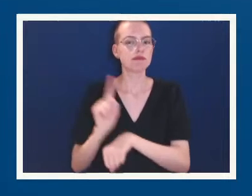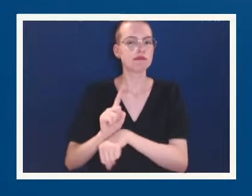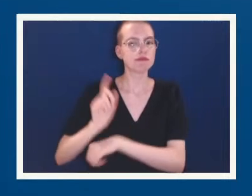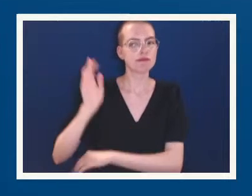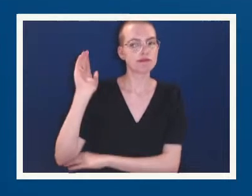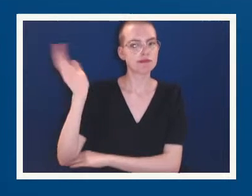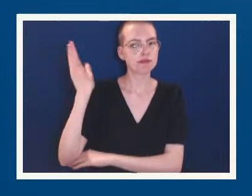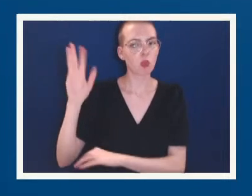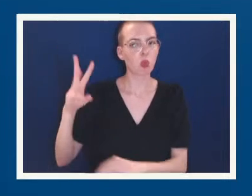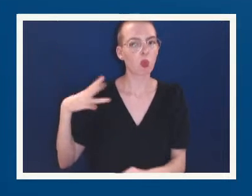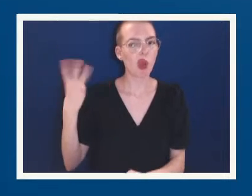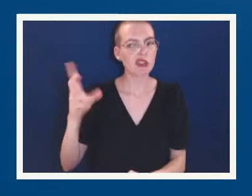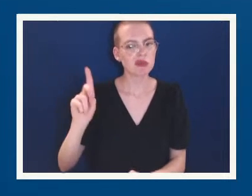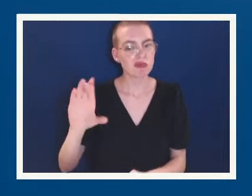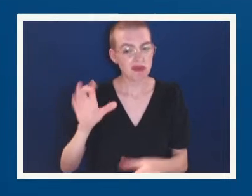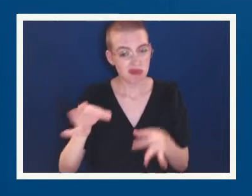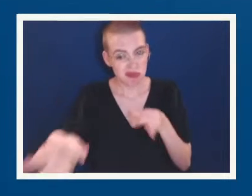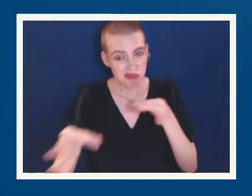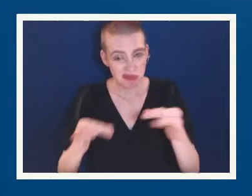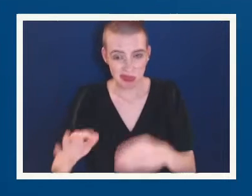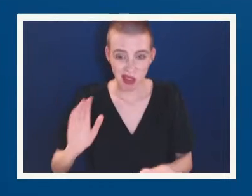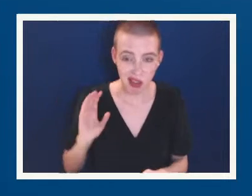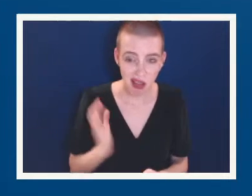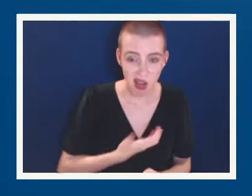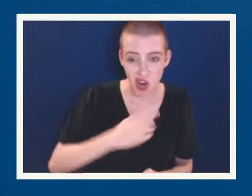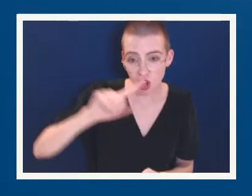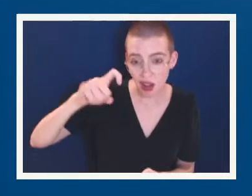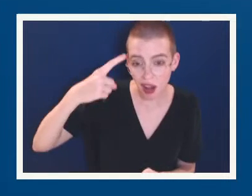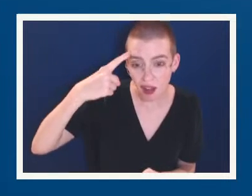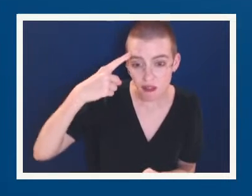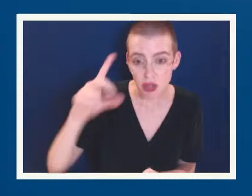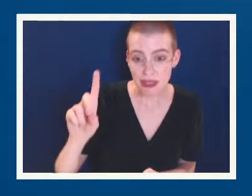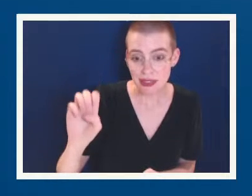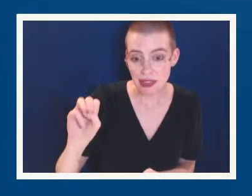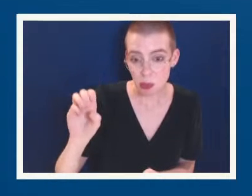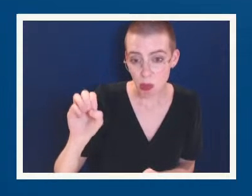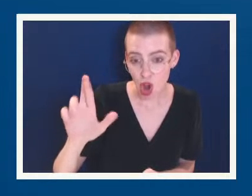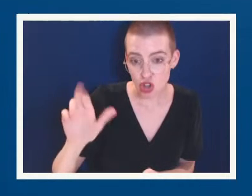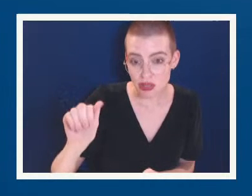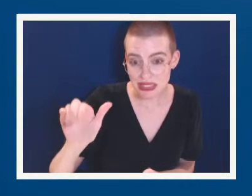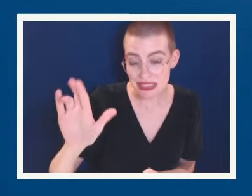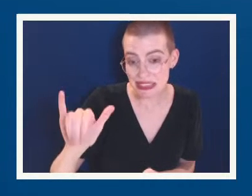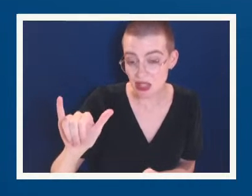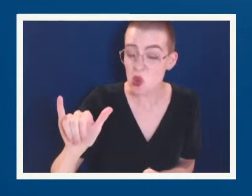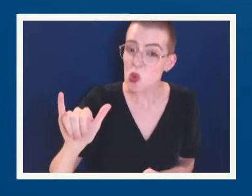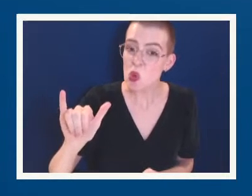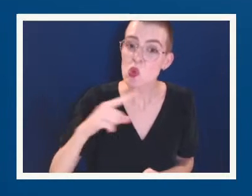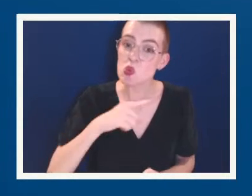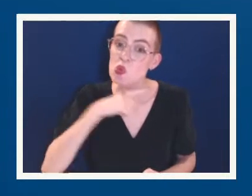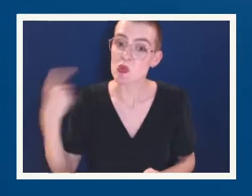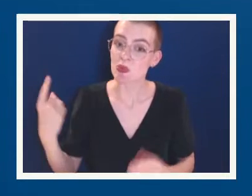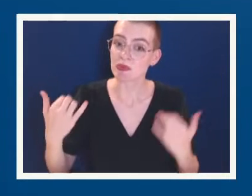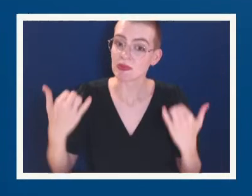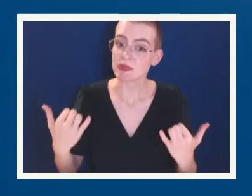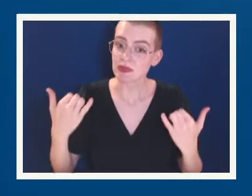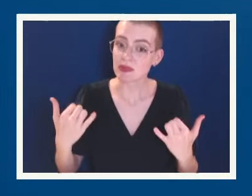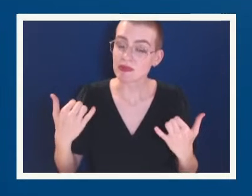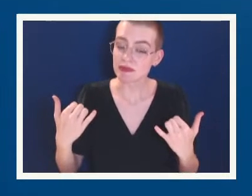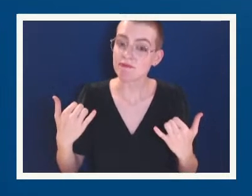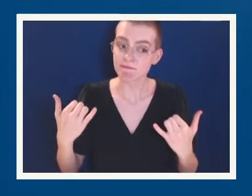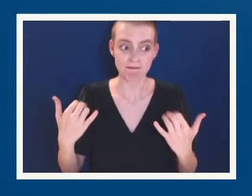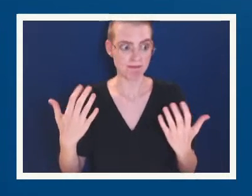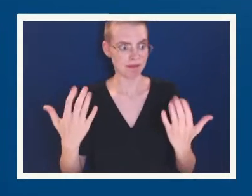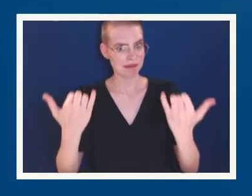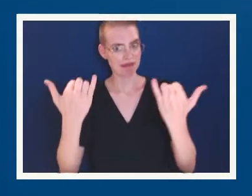democracy being at risk. Democracy is literally on the ballot. This is a defining moment for the nation. And